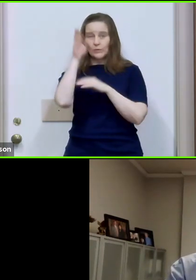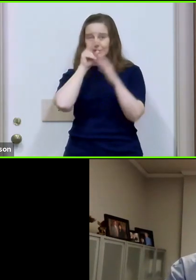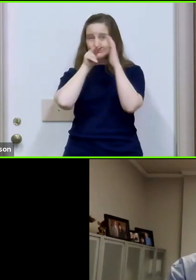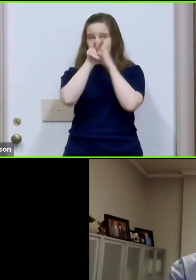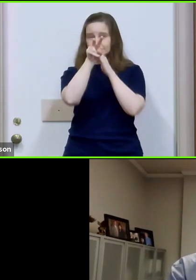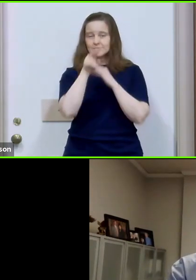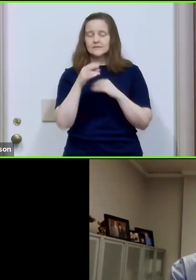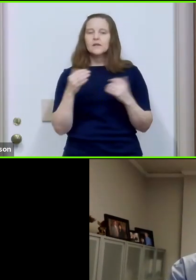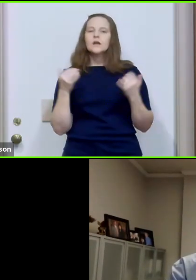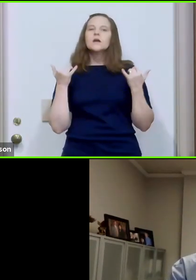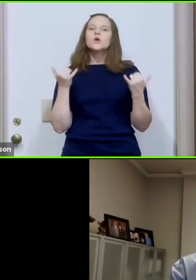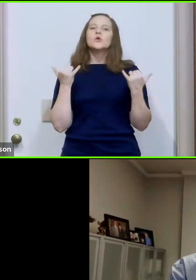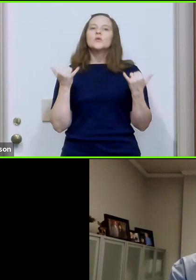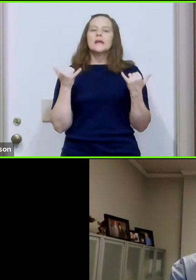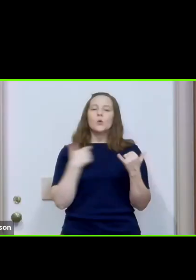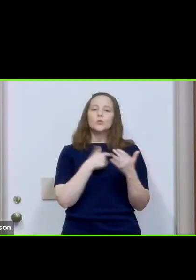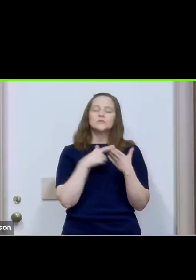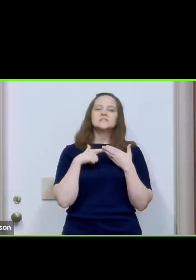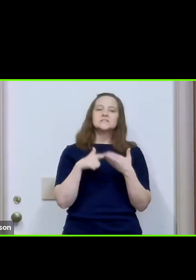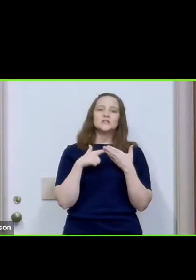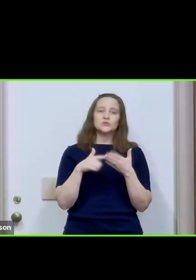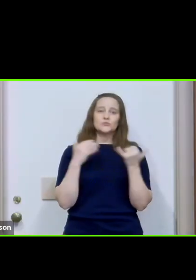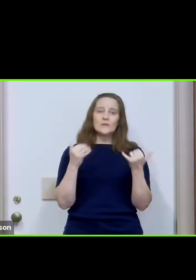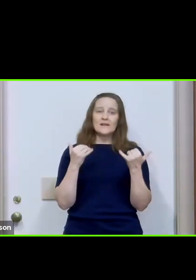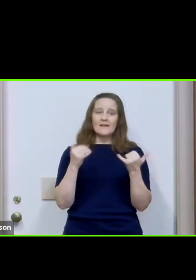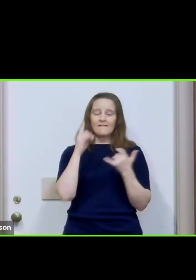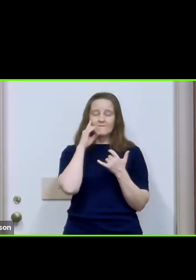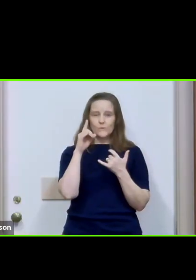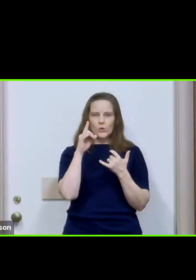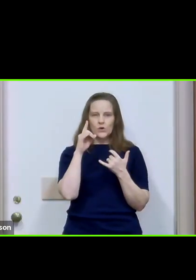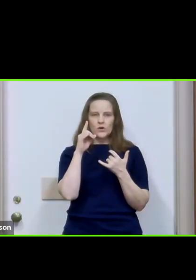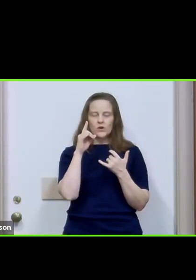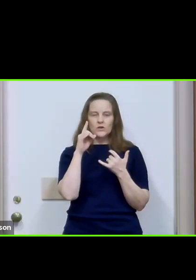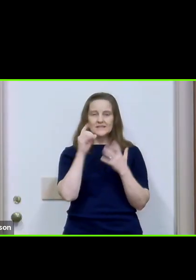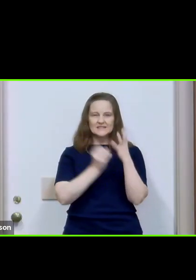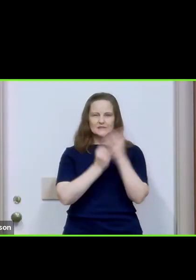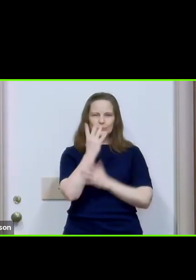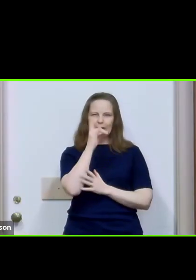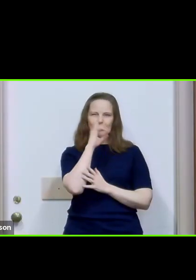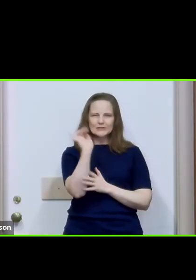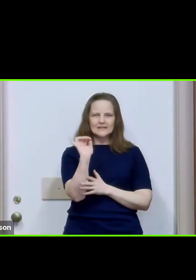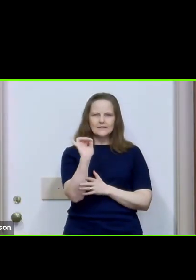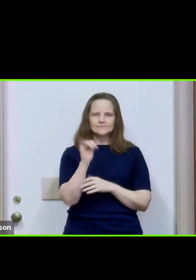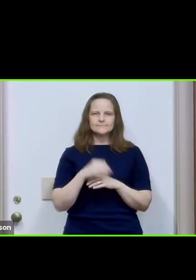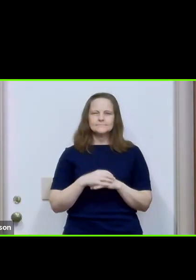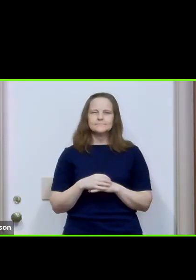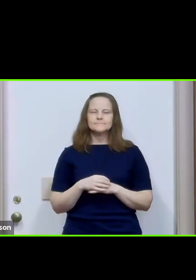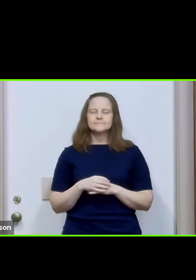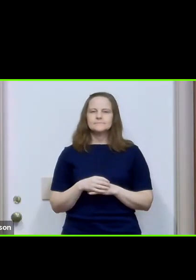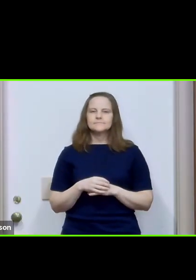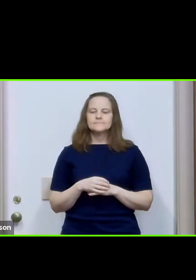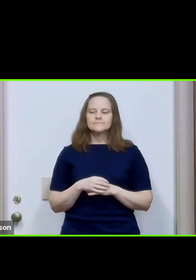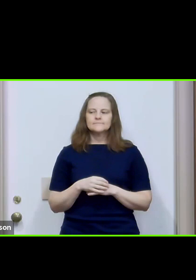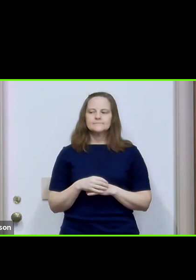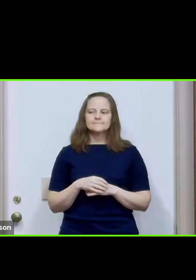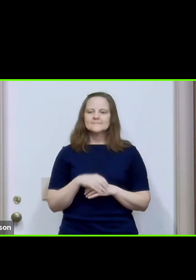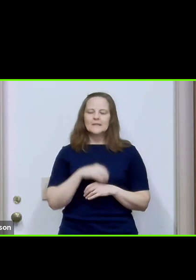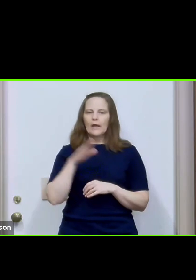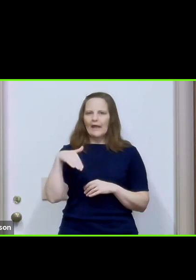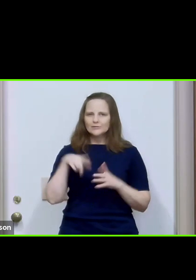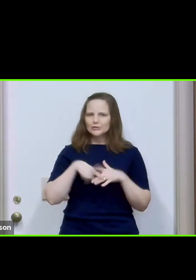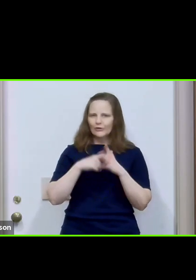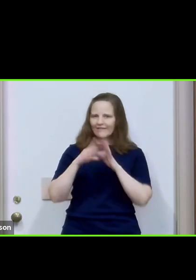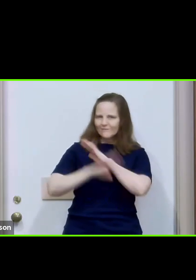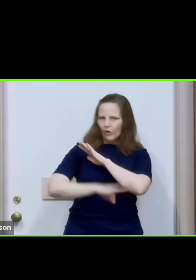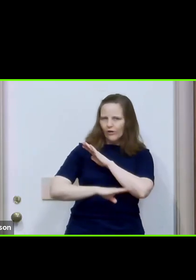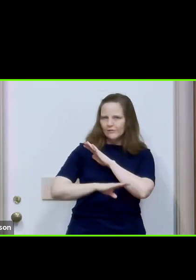we're currently under discussions right now about what could the spring look like. Obviously, without having started the fall, it's a little